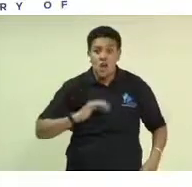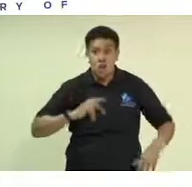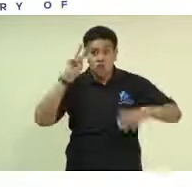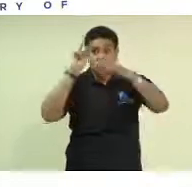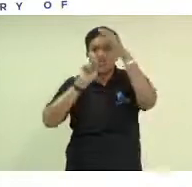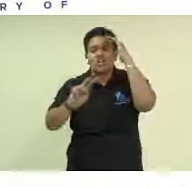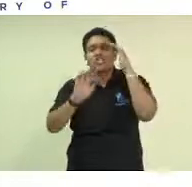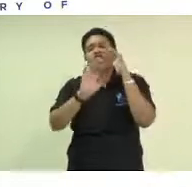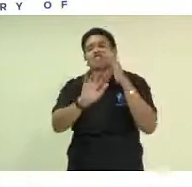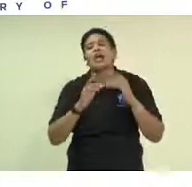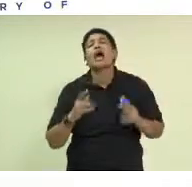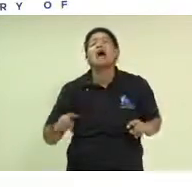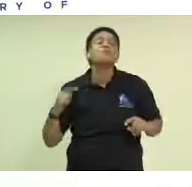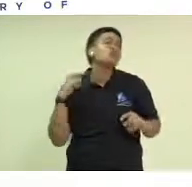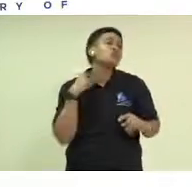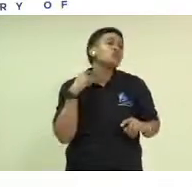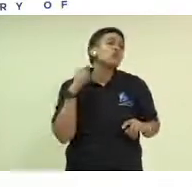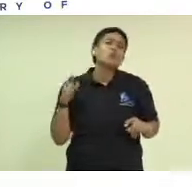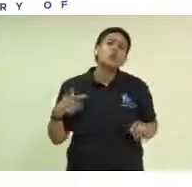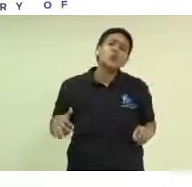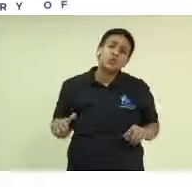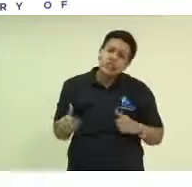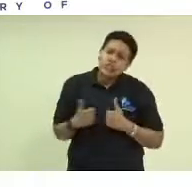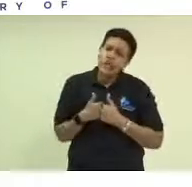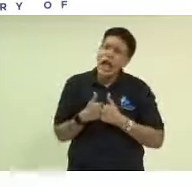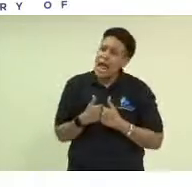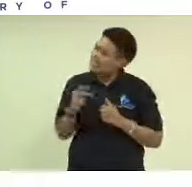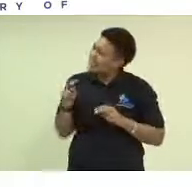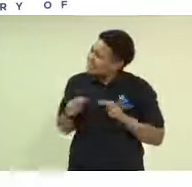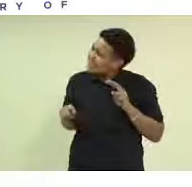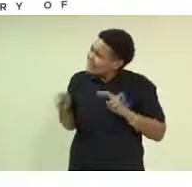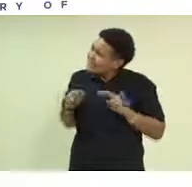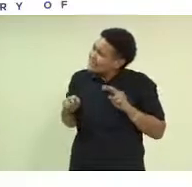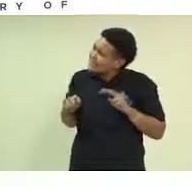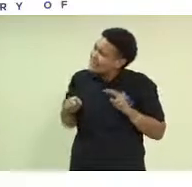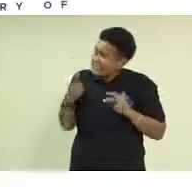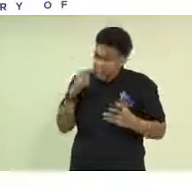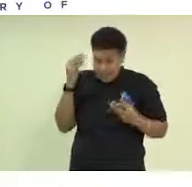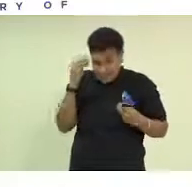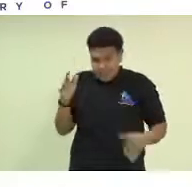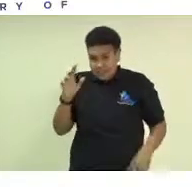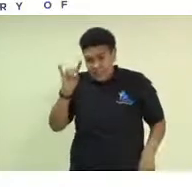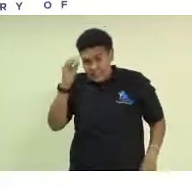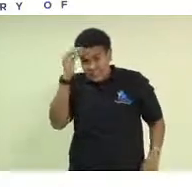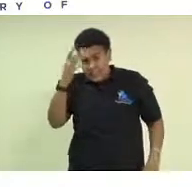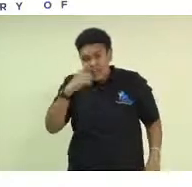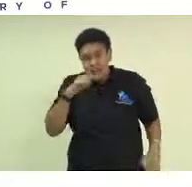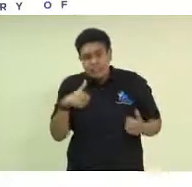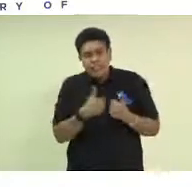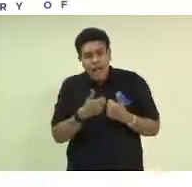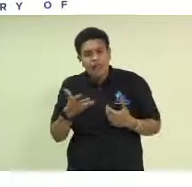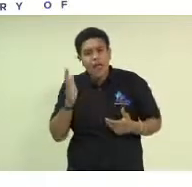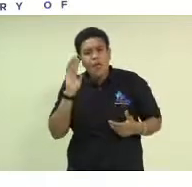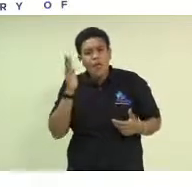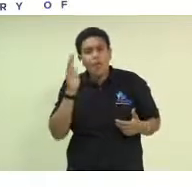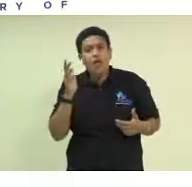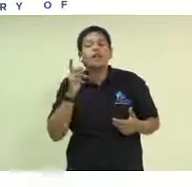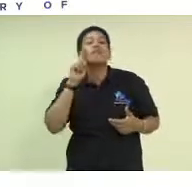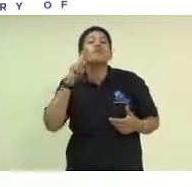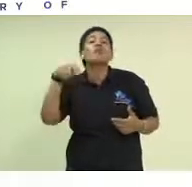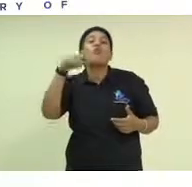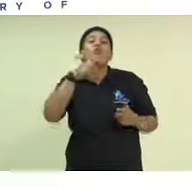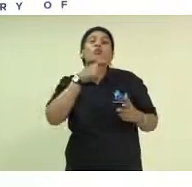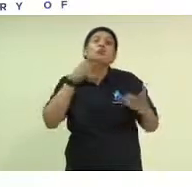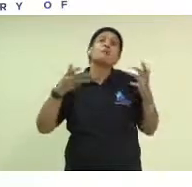trajectory. June was a challenging month, and we did say it would have been a challenging month. So for those who